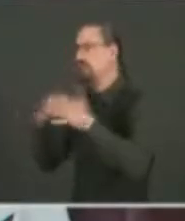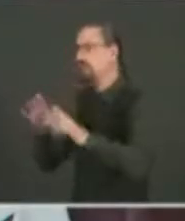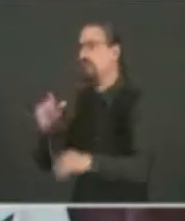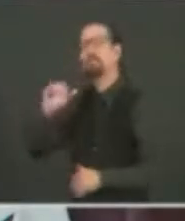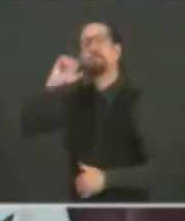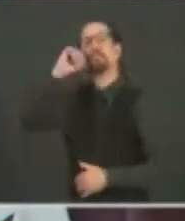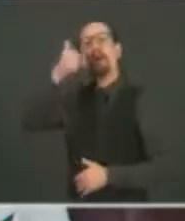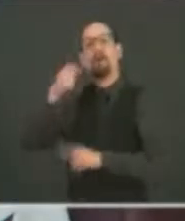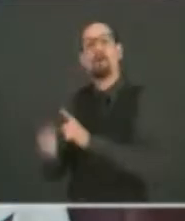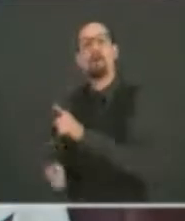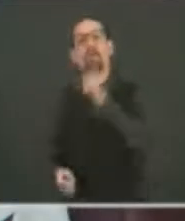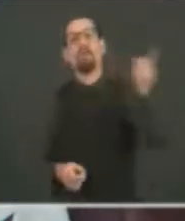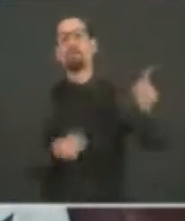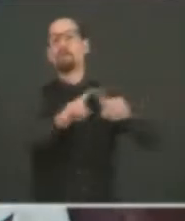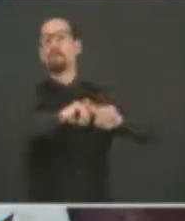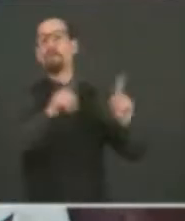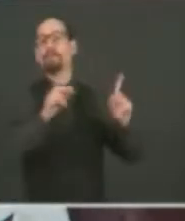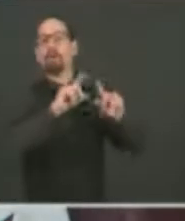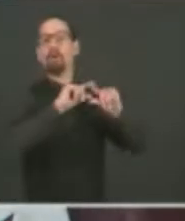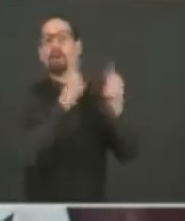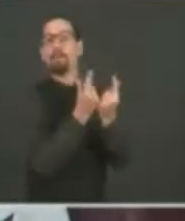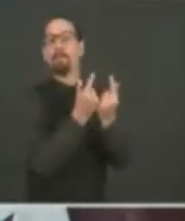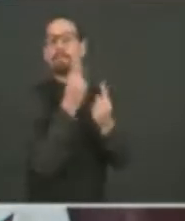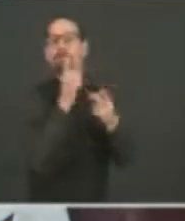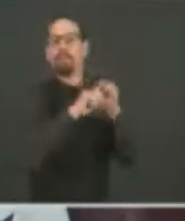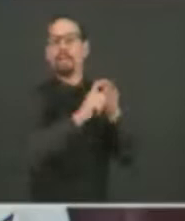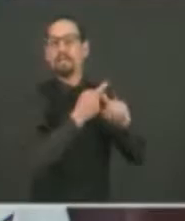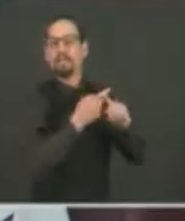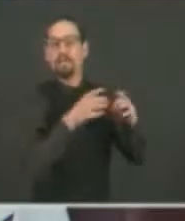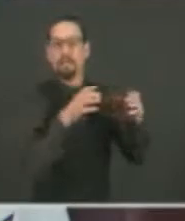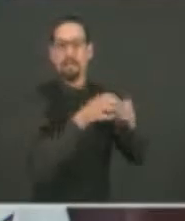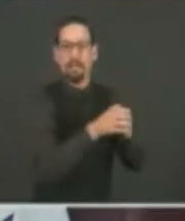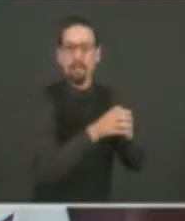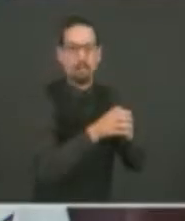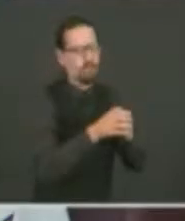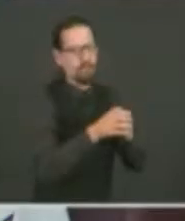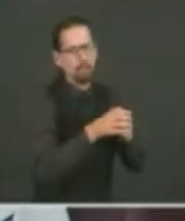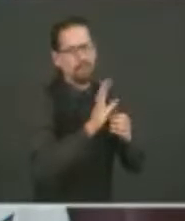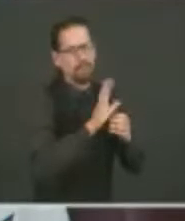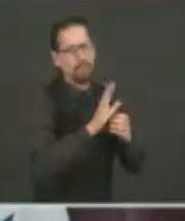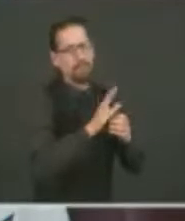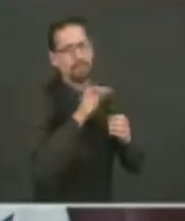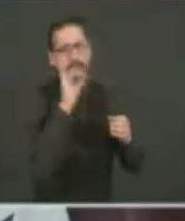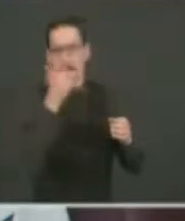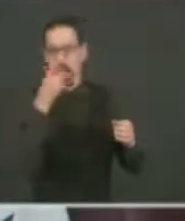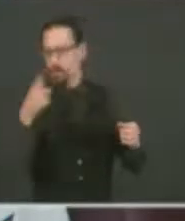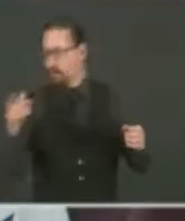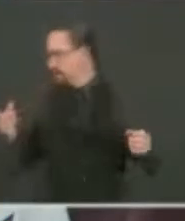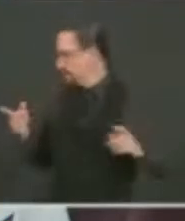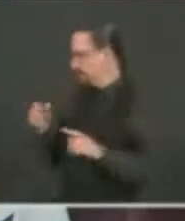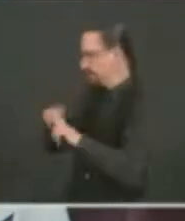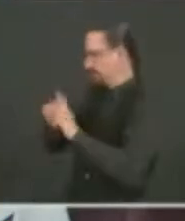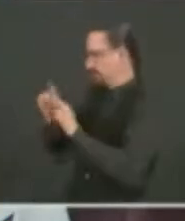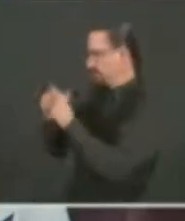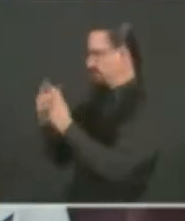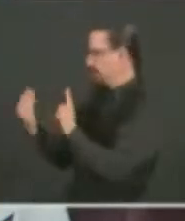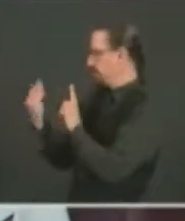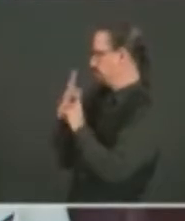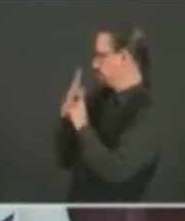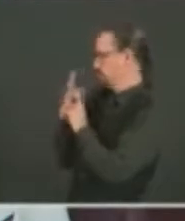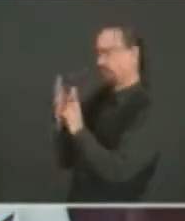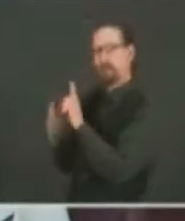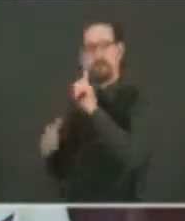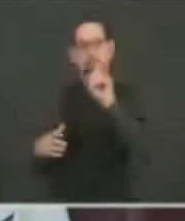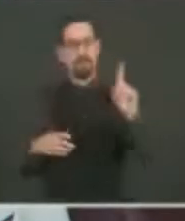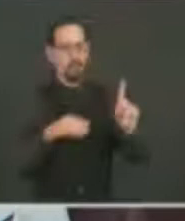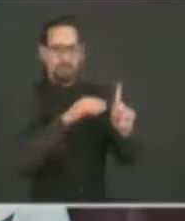it's not just big parties. So I'm just asking you, please, I know it's been 7 months. We're imposing these rules for a